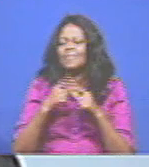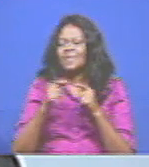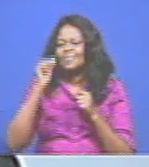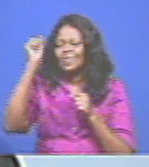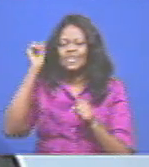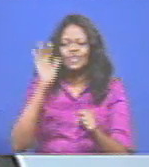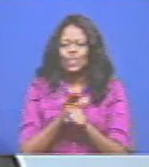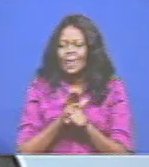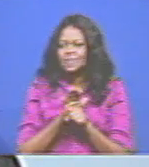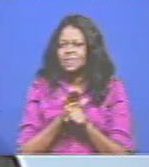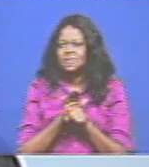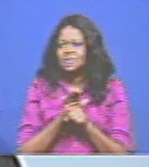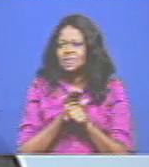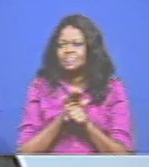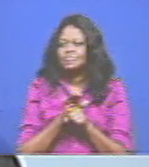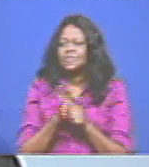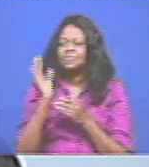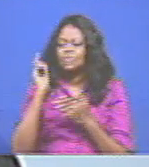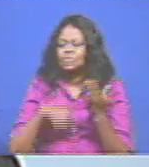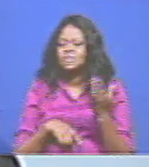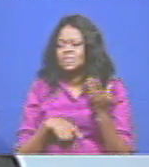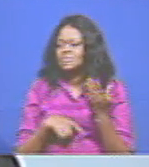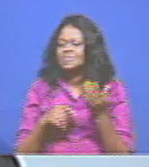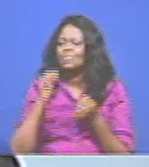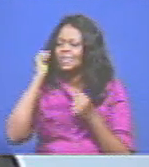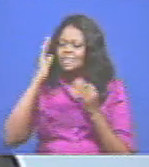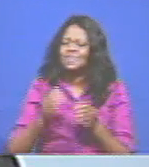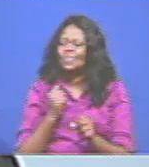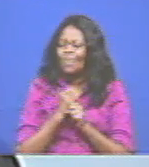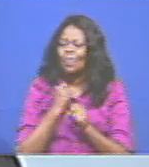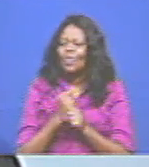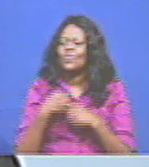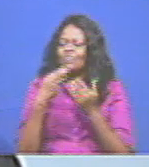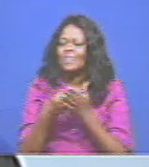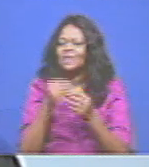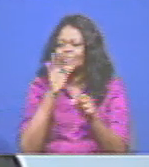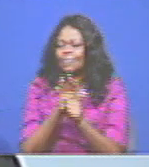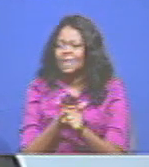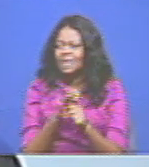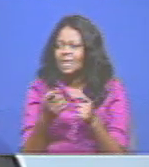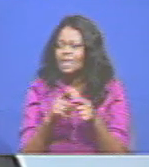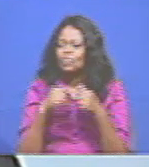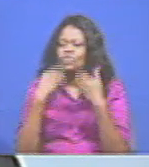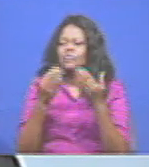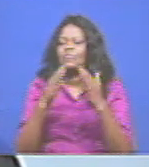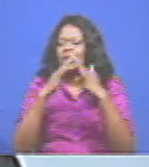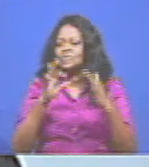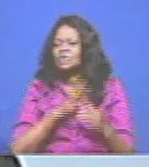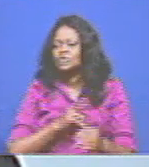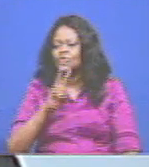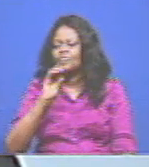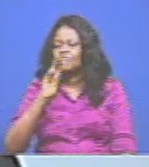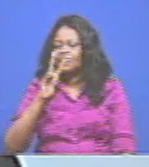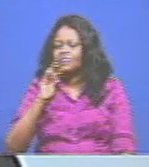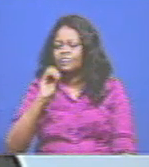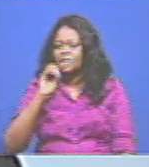So, and you know, what else do you expect politicians to do? You are giving them so much money. You are not even giving them a house allowance of 250. So